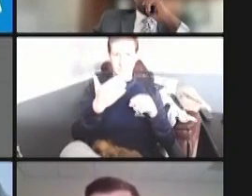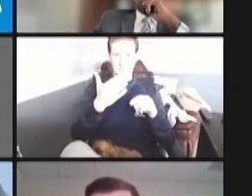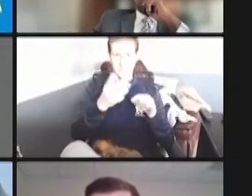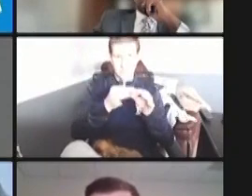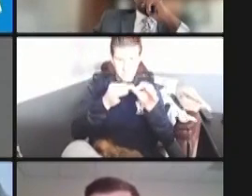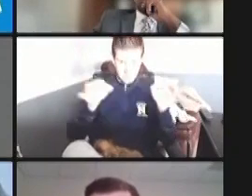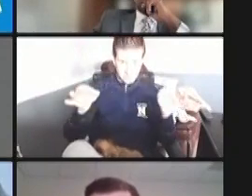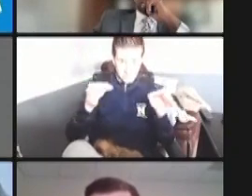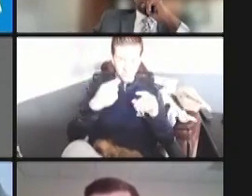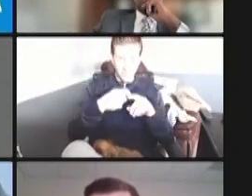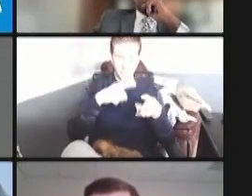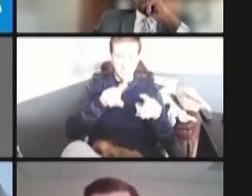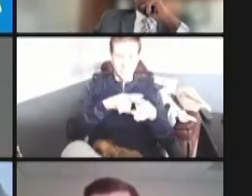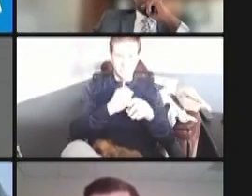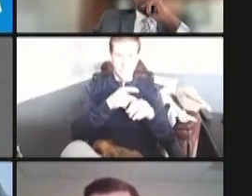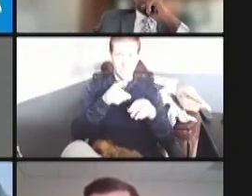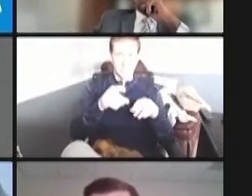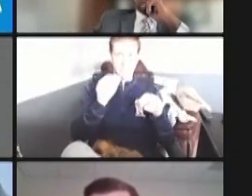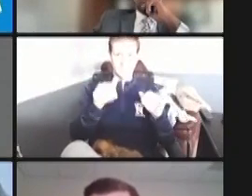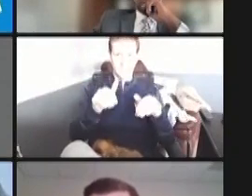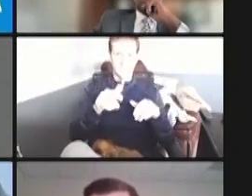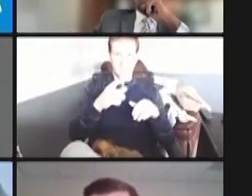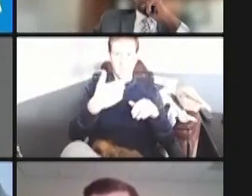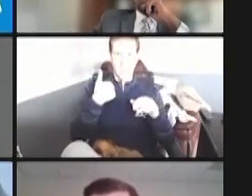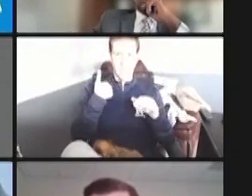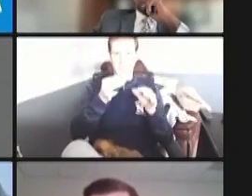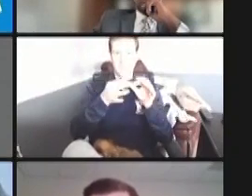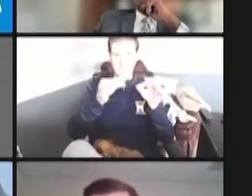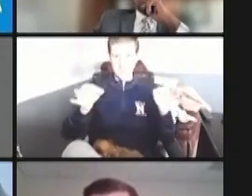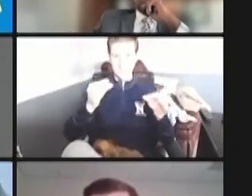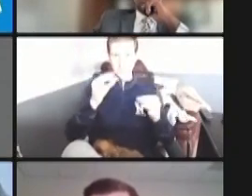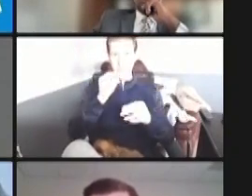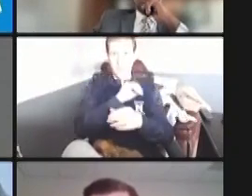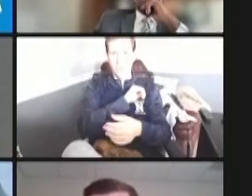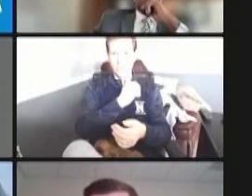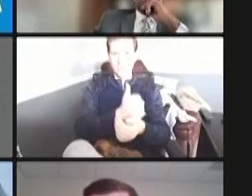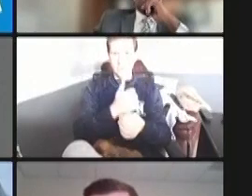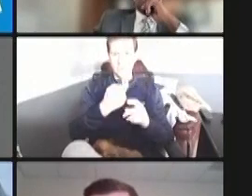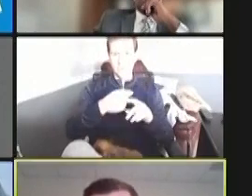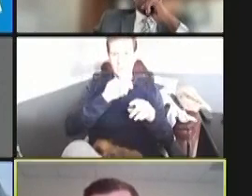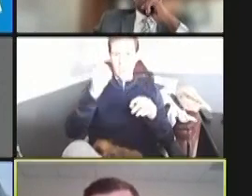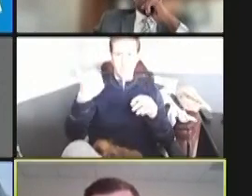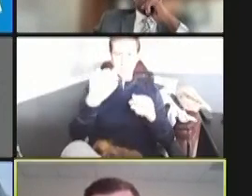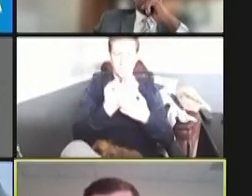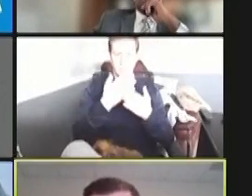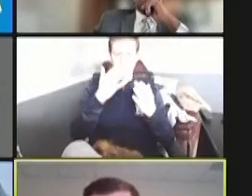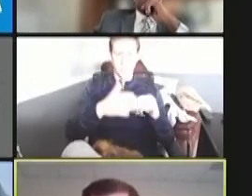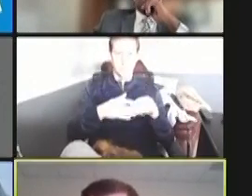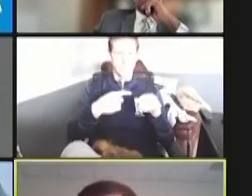make this possible, like you have the explicit authorization from the other funders?